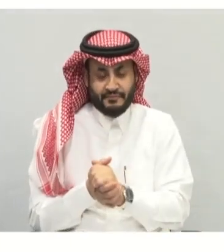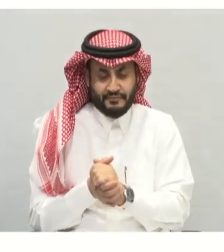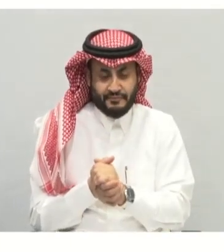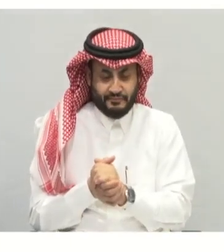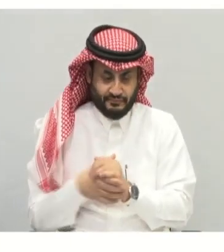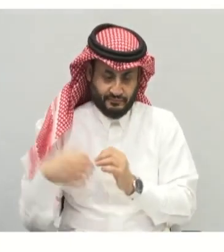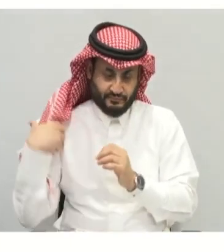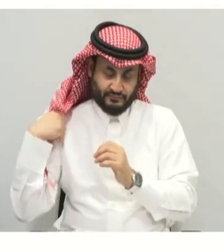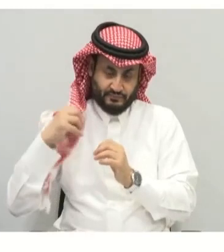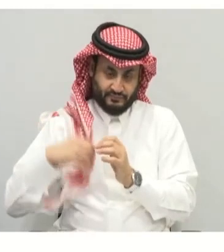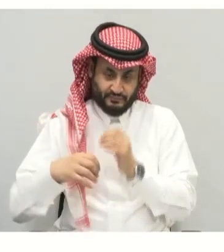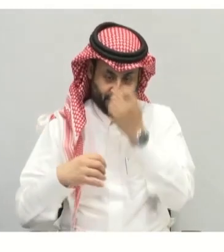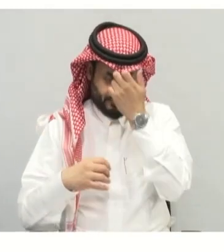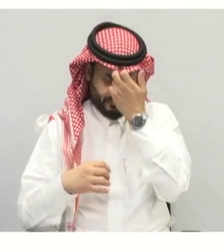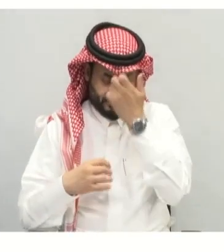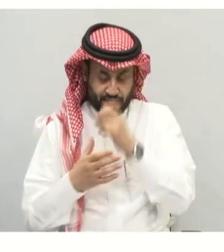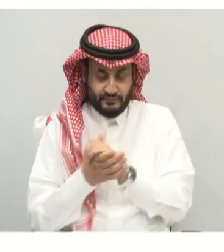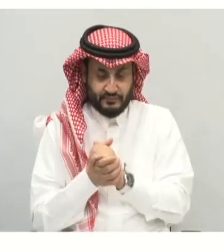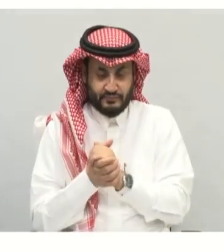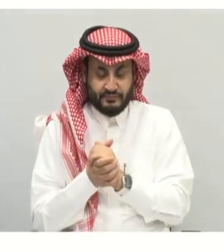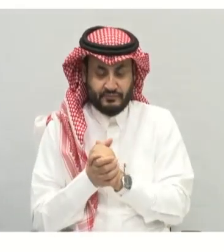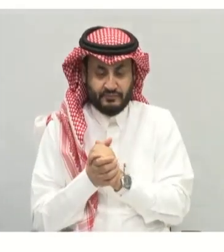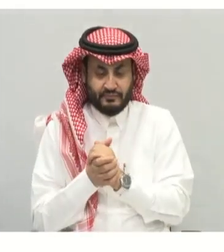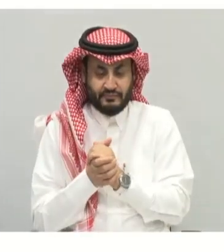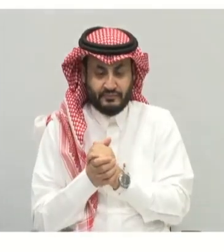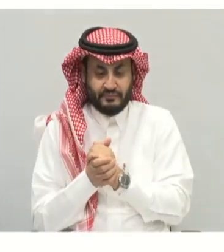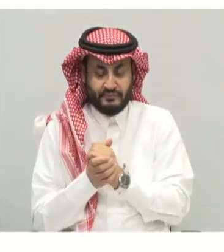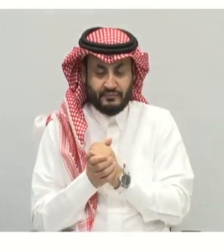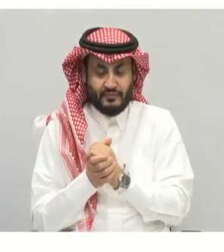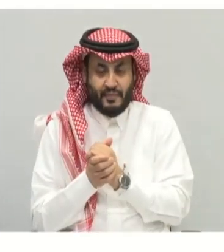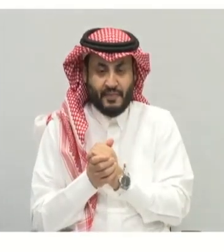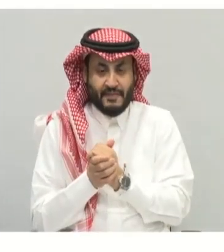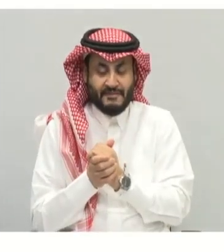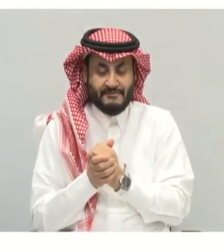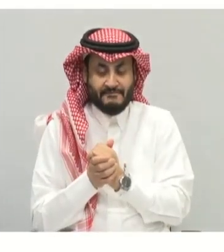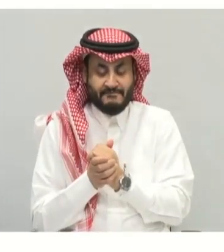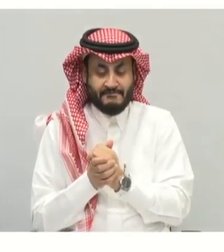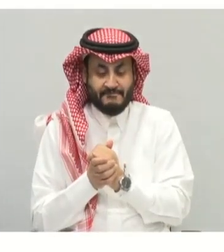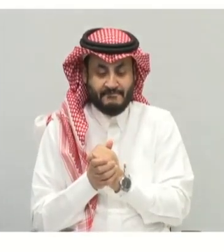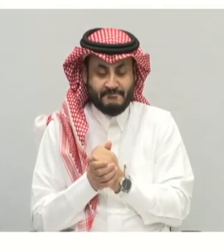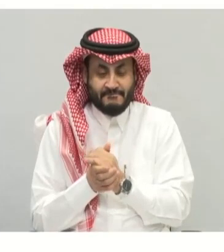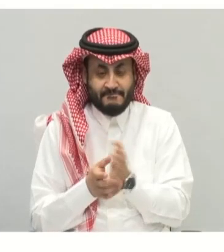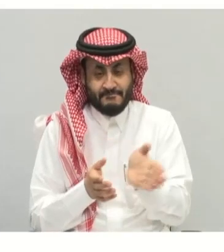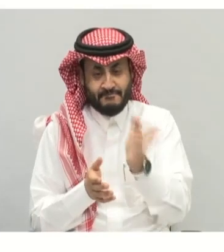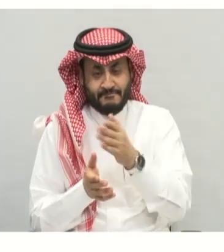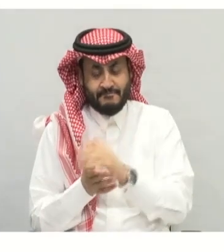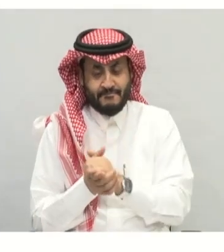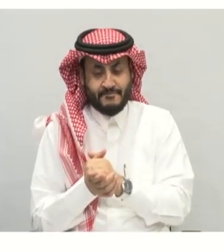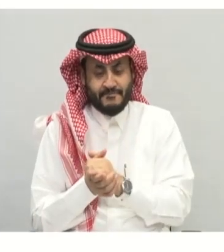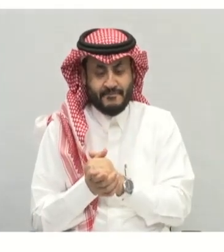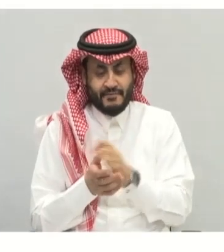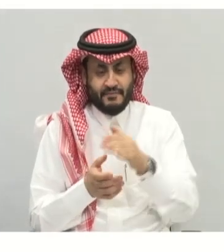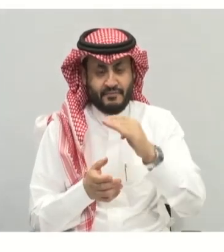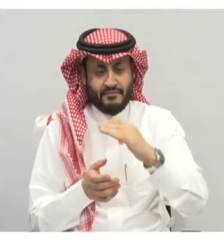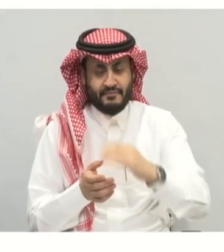Mission some of the examples about each one of these uh phases so after this we did